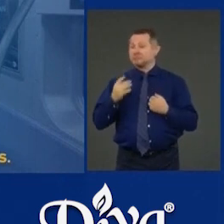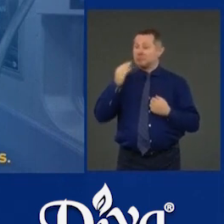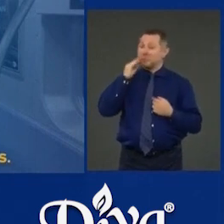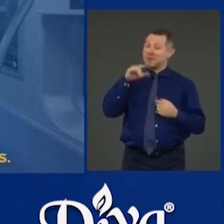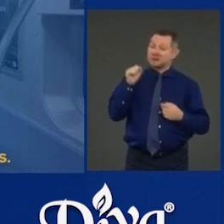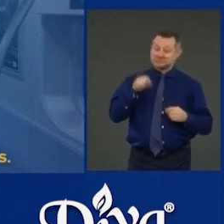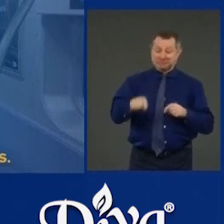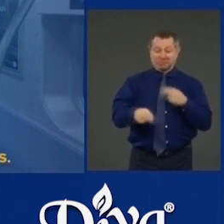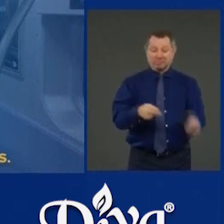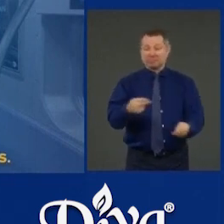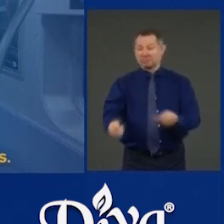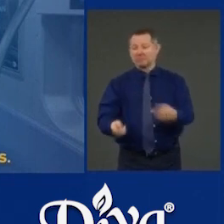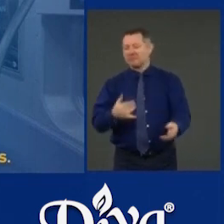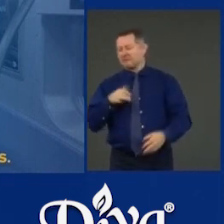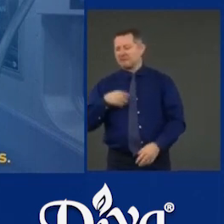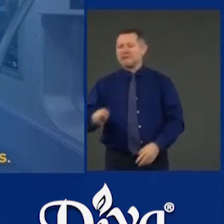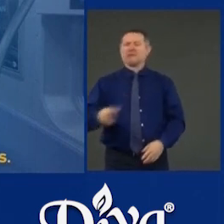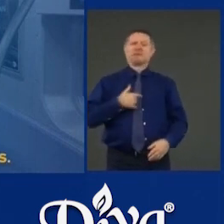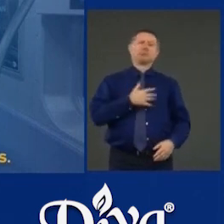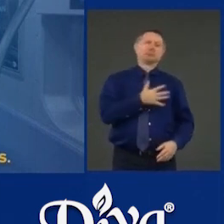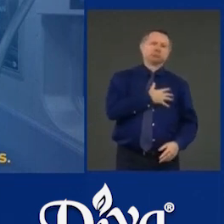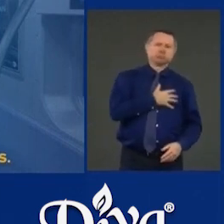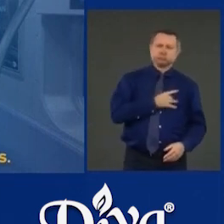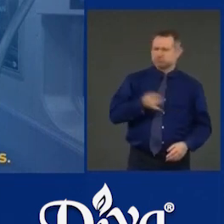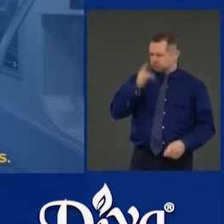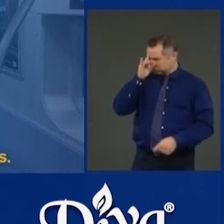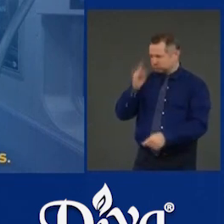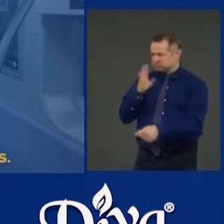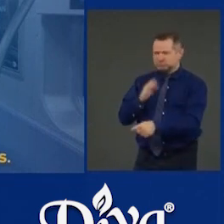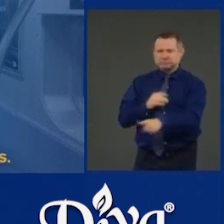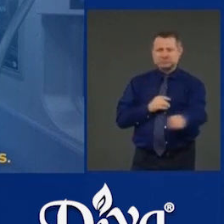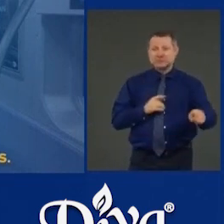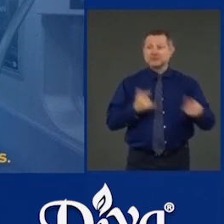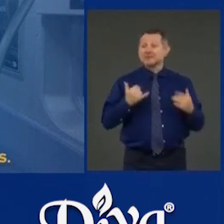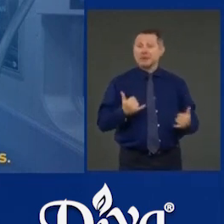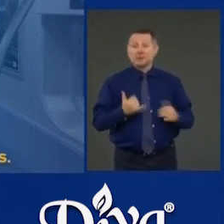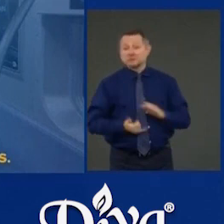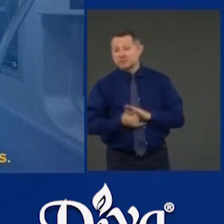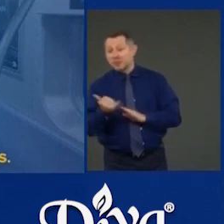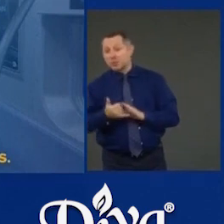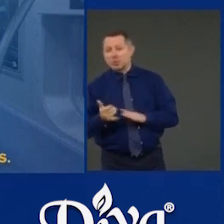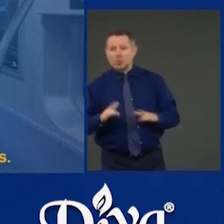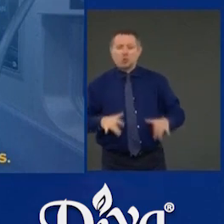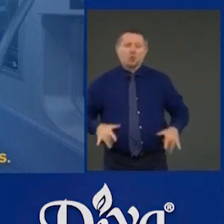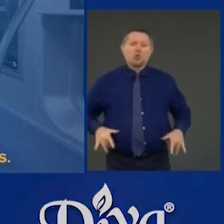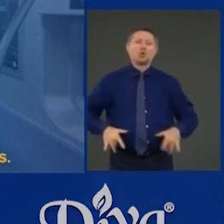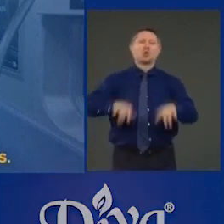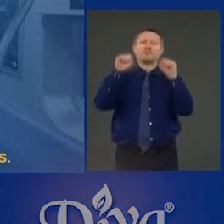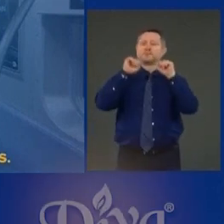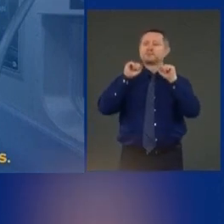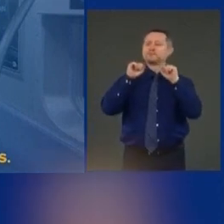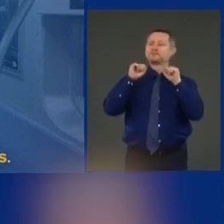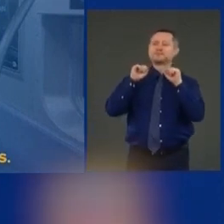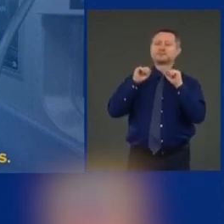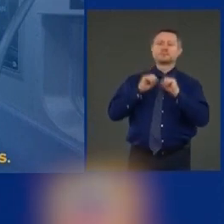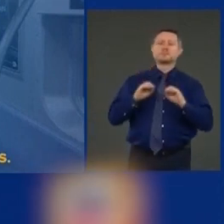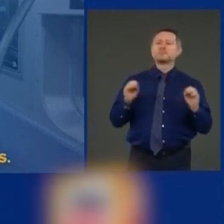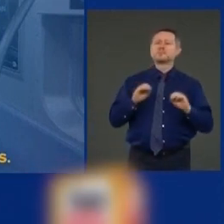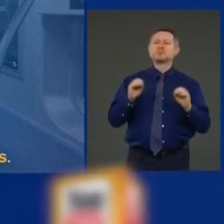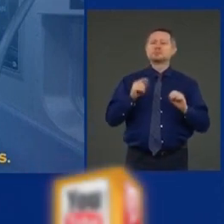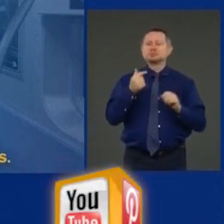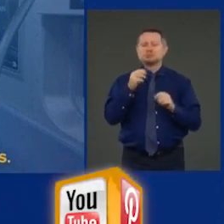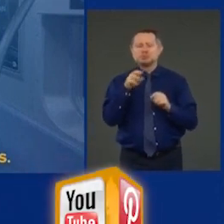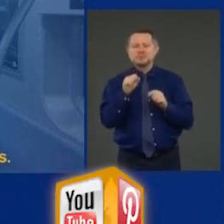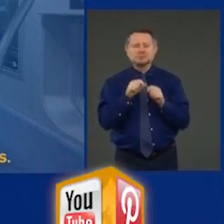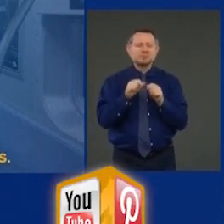the homeless and for society. They are now cleaner than ever. They are literally disinfected. Forget cleaning. They